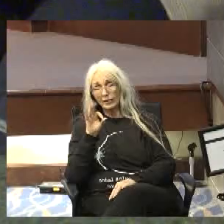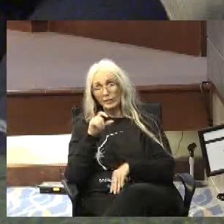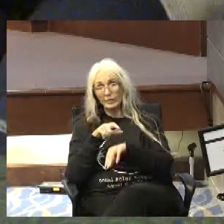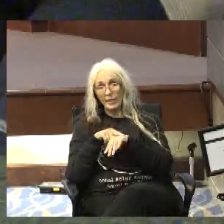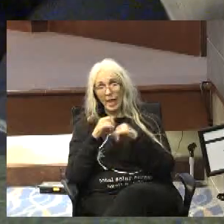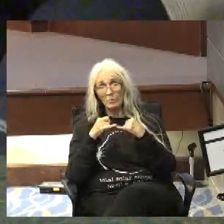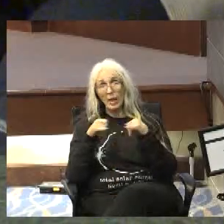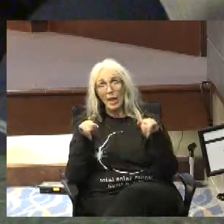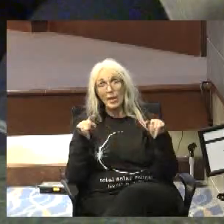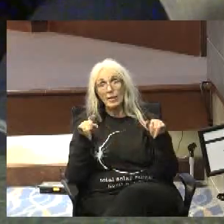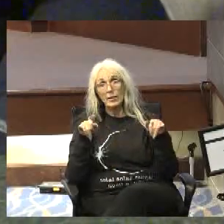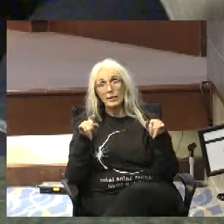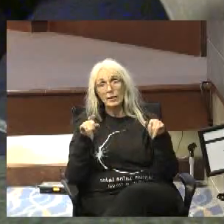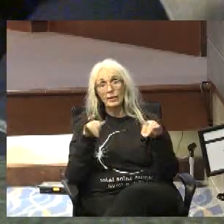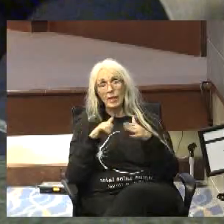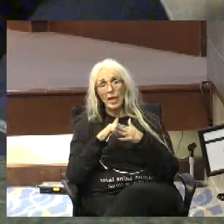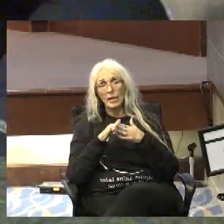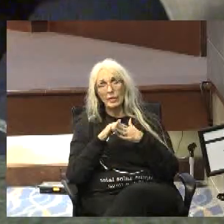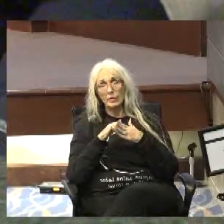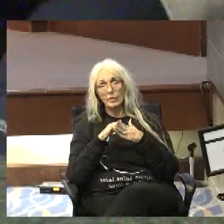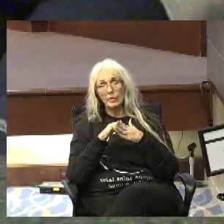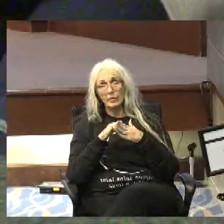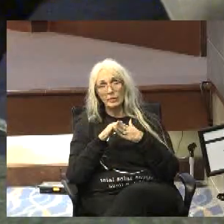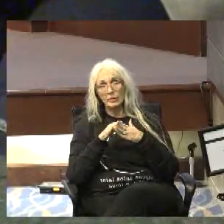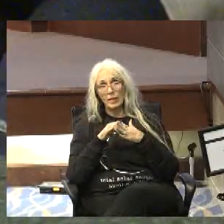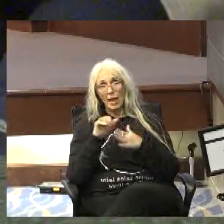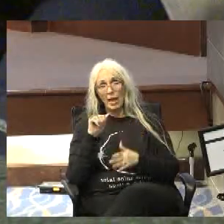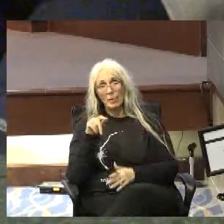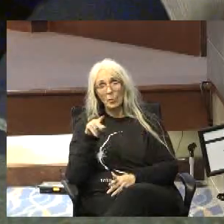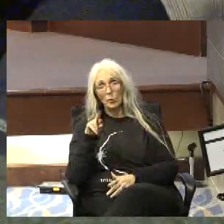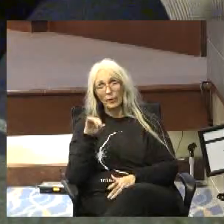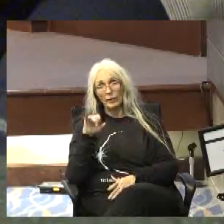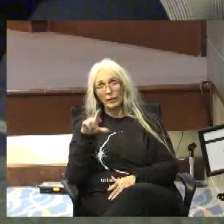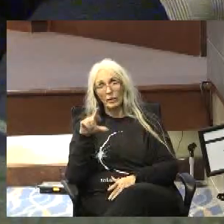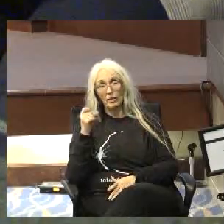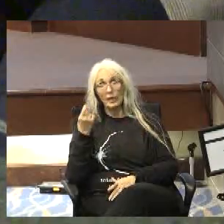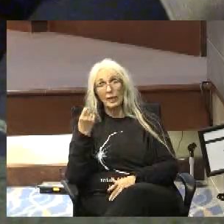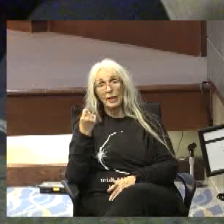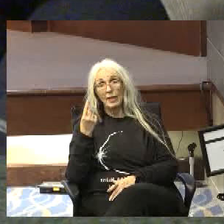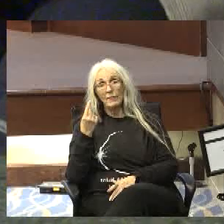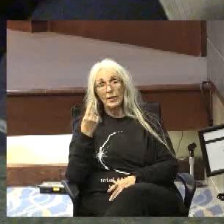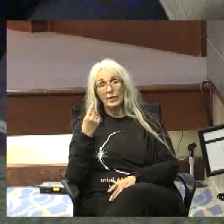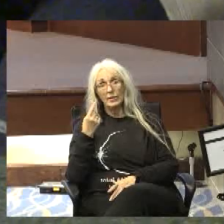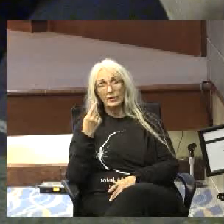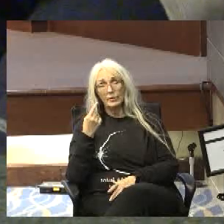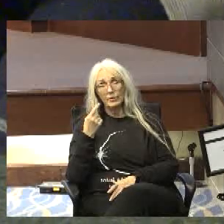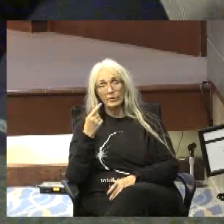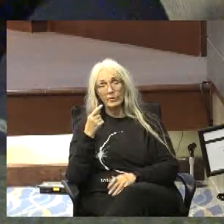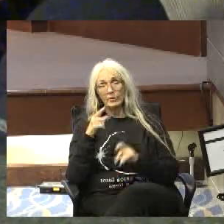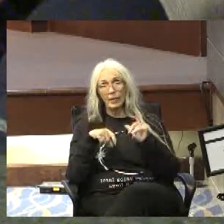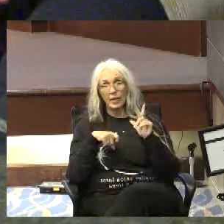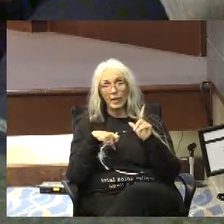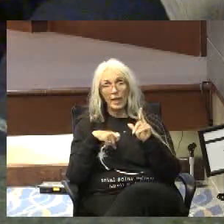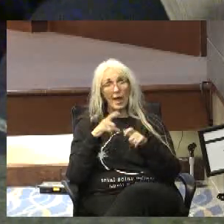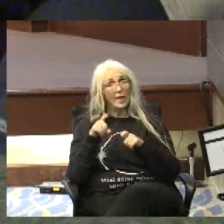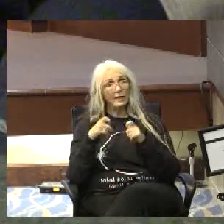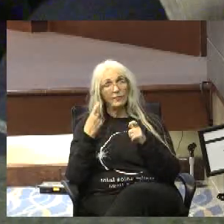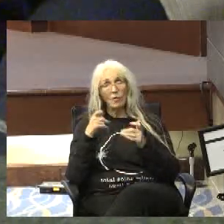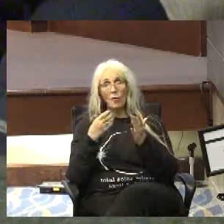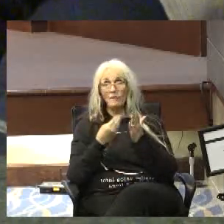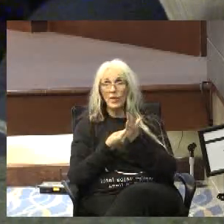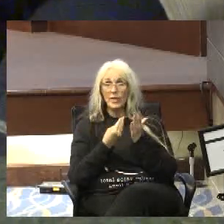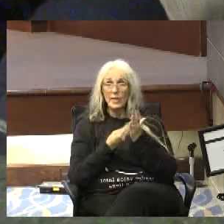timeline that you're going April the 11th to ask for funding,